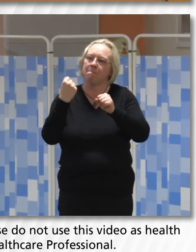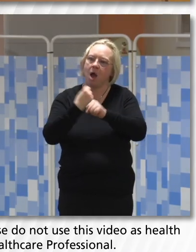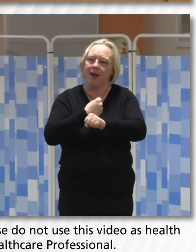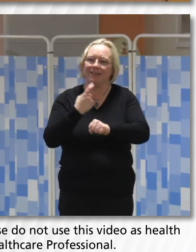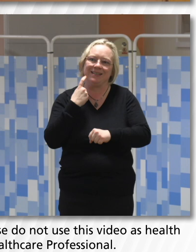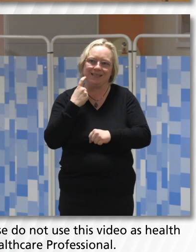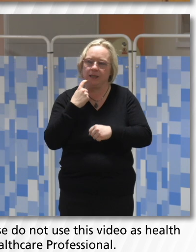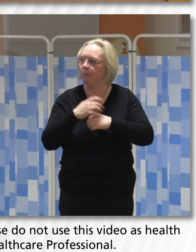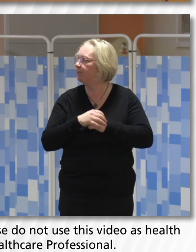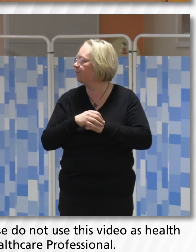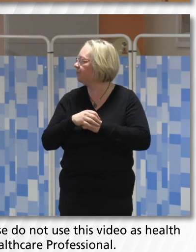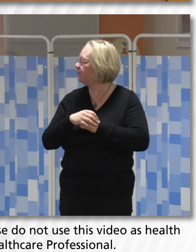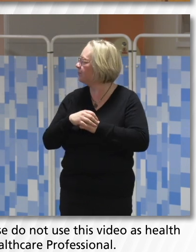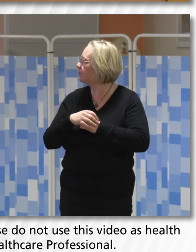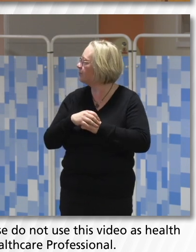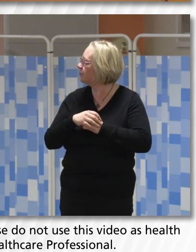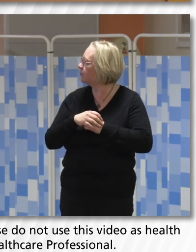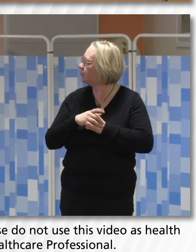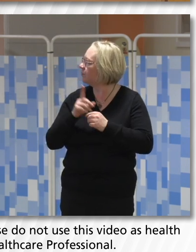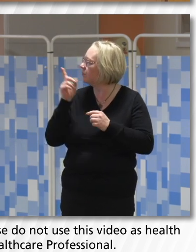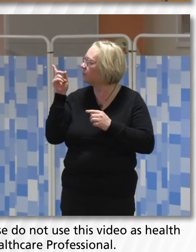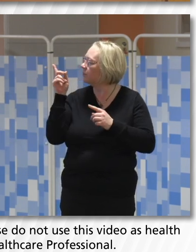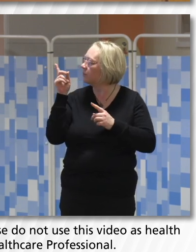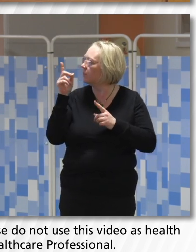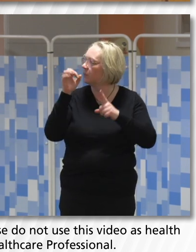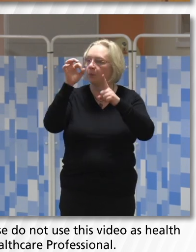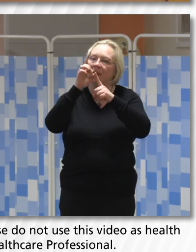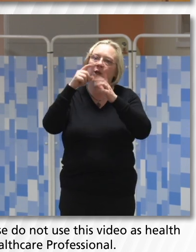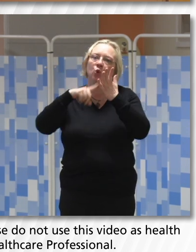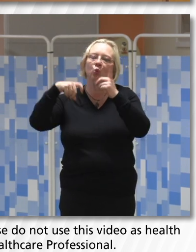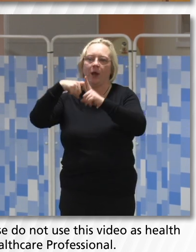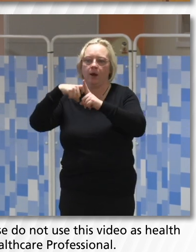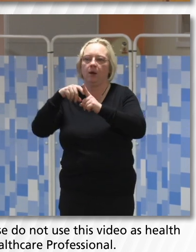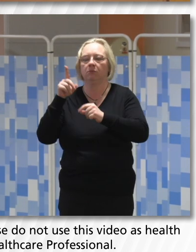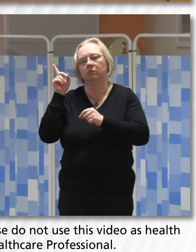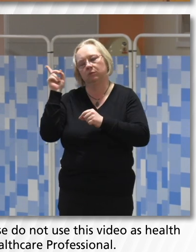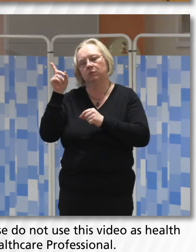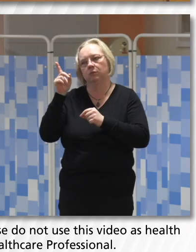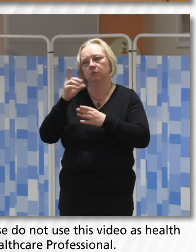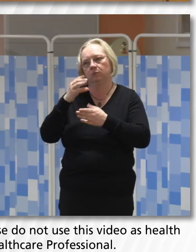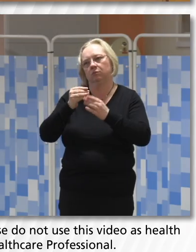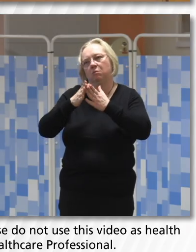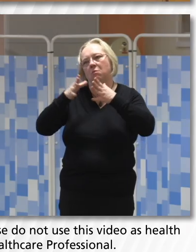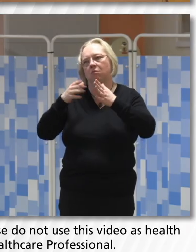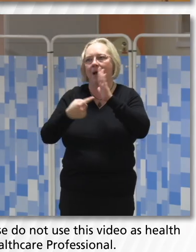national charity for Parkinson's. And Claire Johnson, who is a specialist occupational therapist in Derby, has